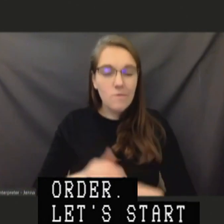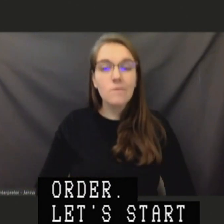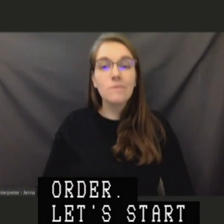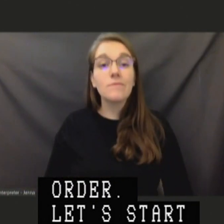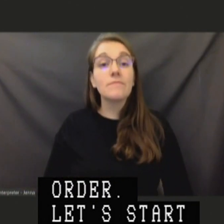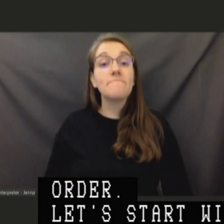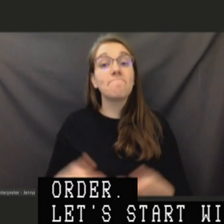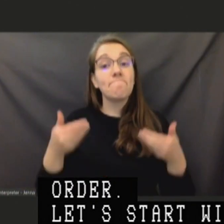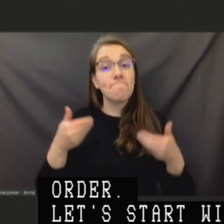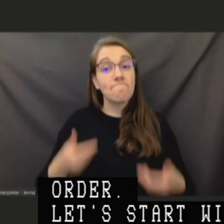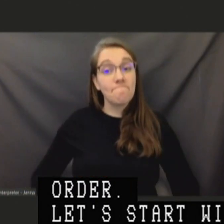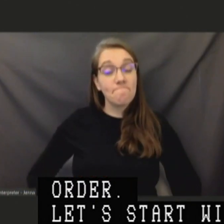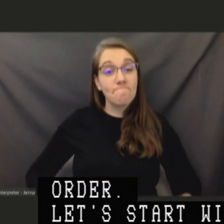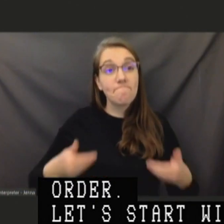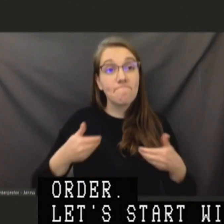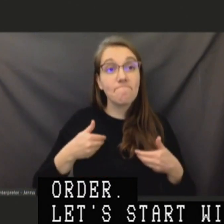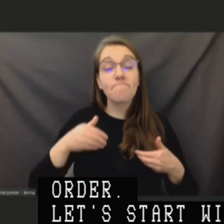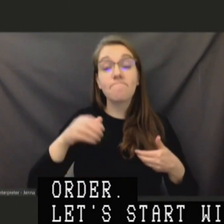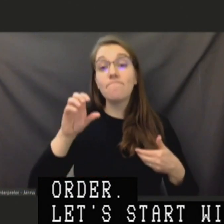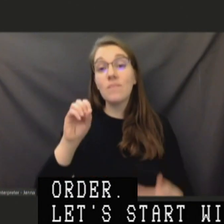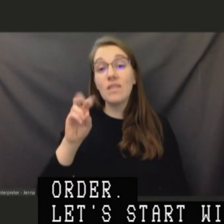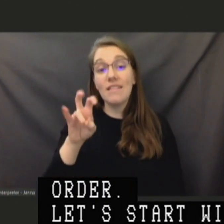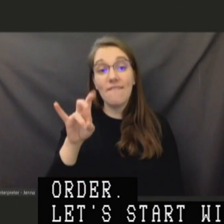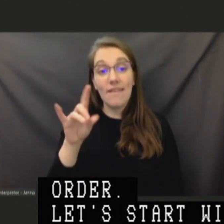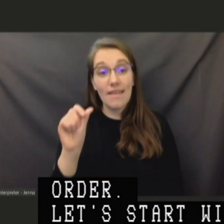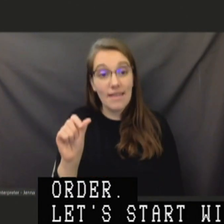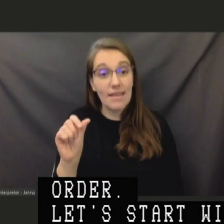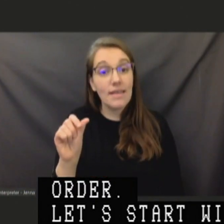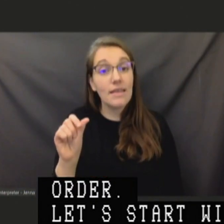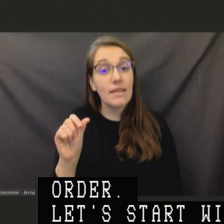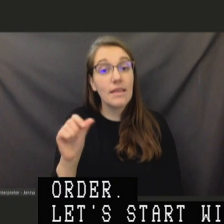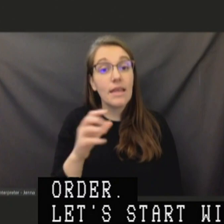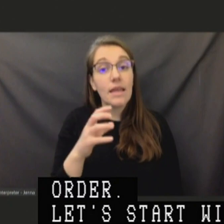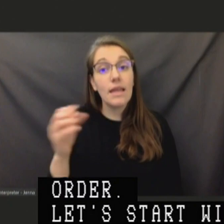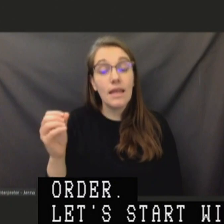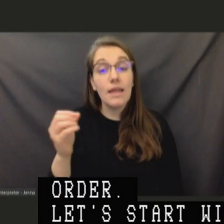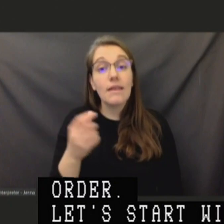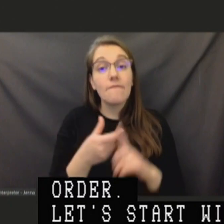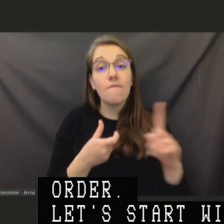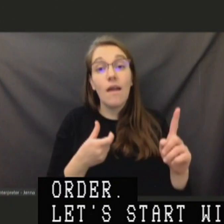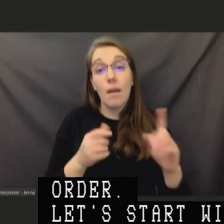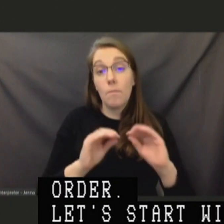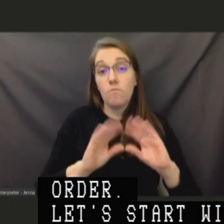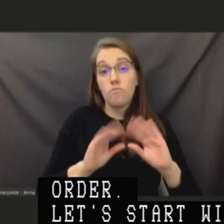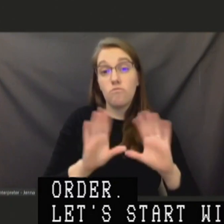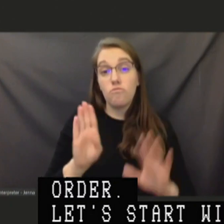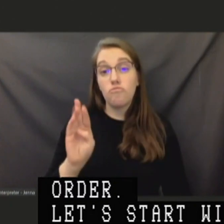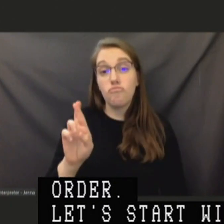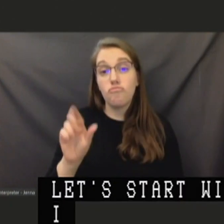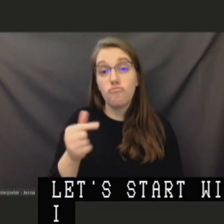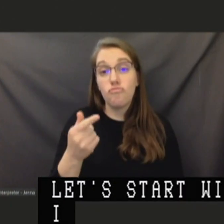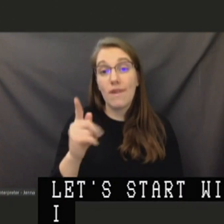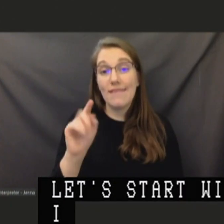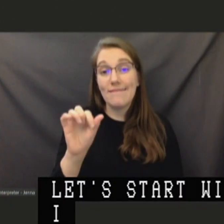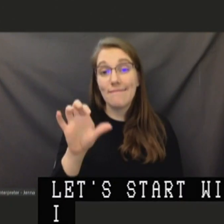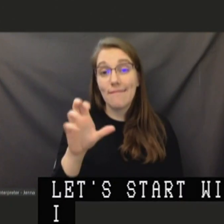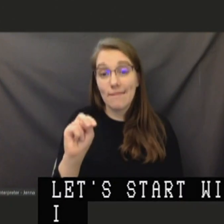I am Olivia, and I am from Brighton.